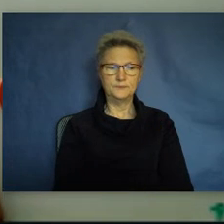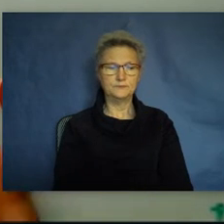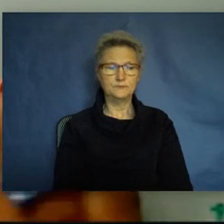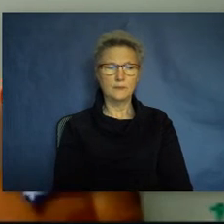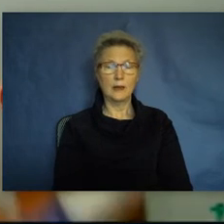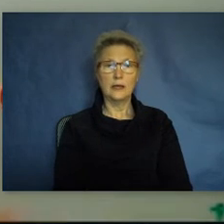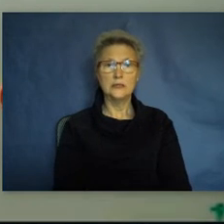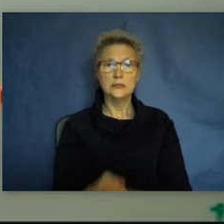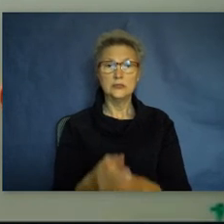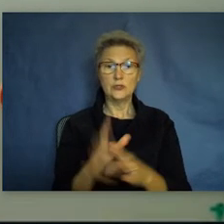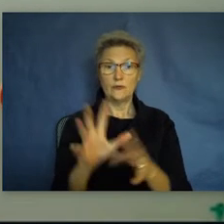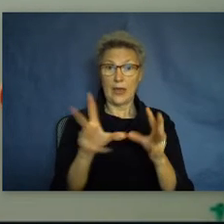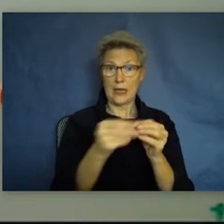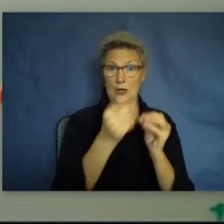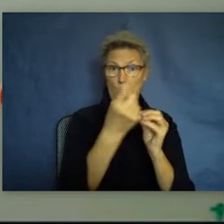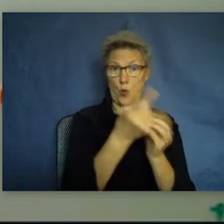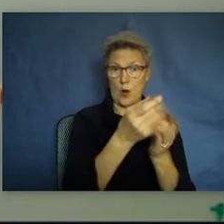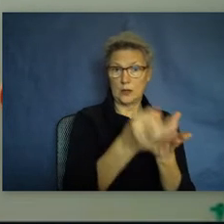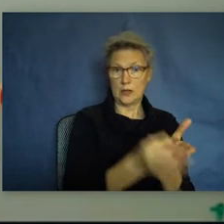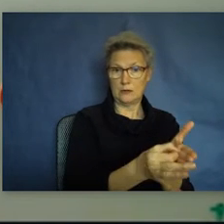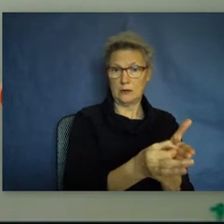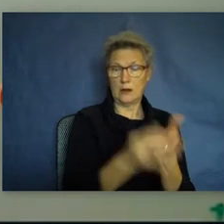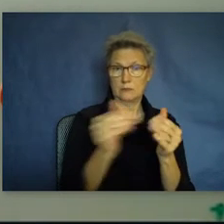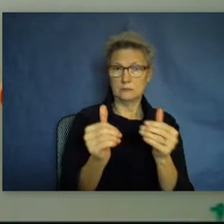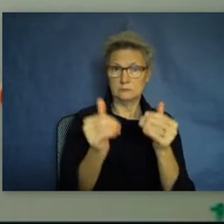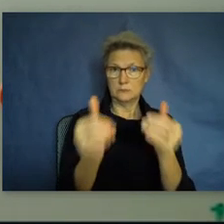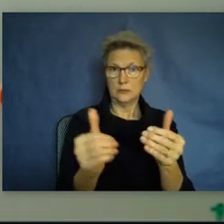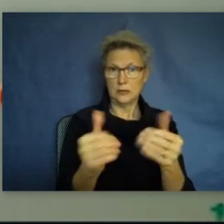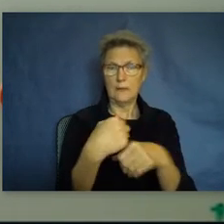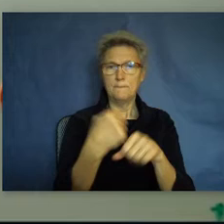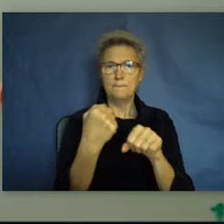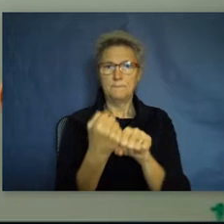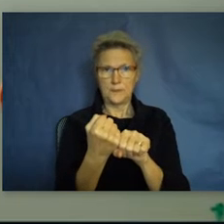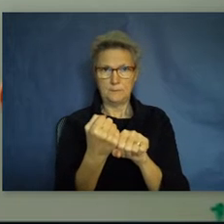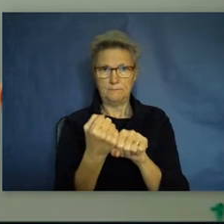So I've added 1 counter, and I'm going to go ahead and make